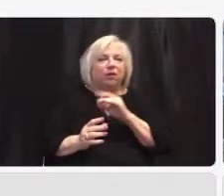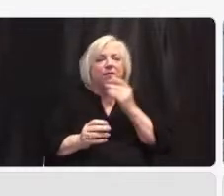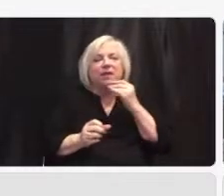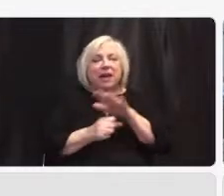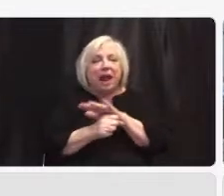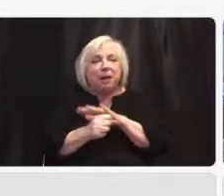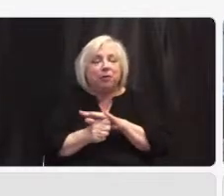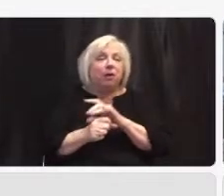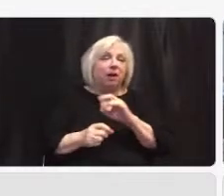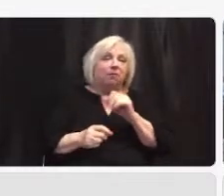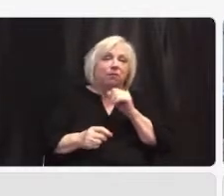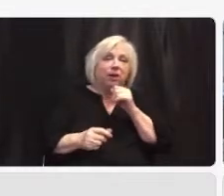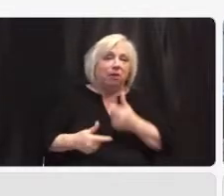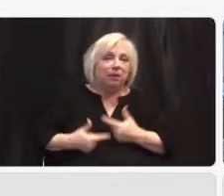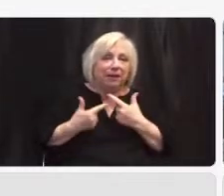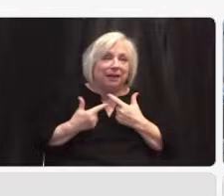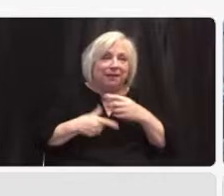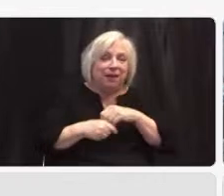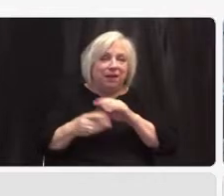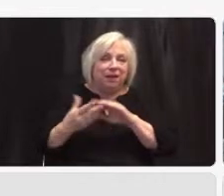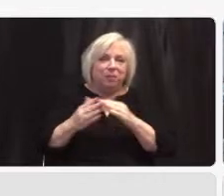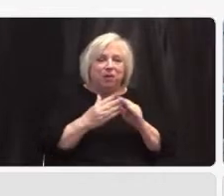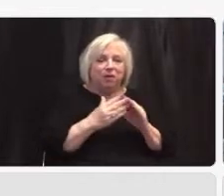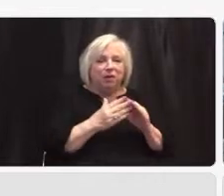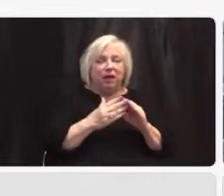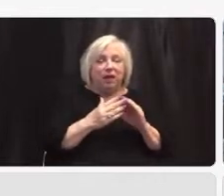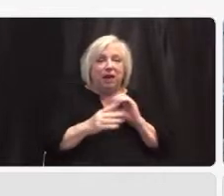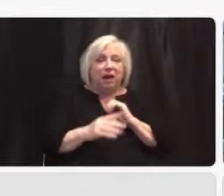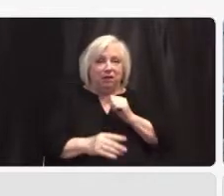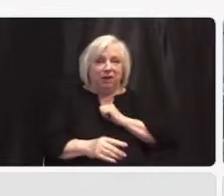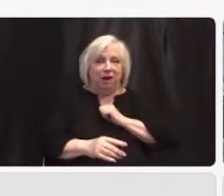live in these particular communities ourselves,